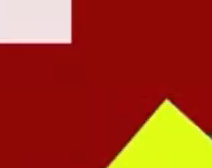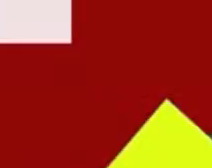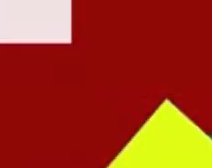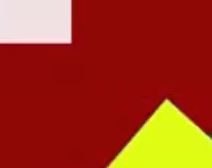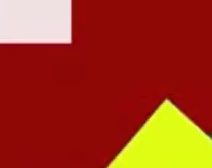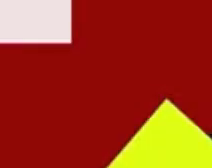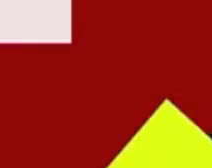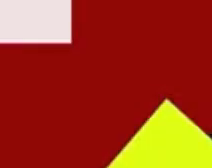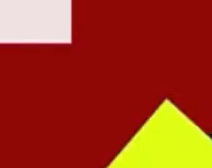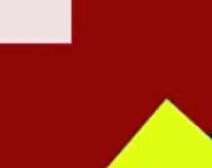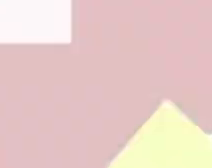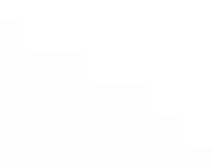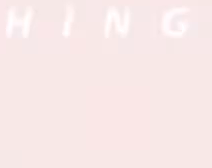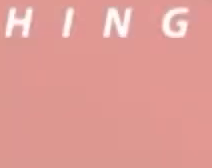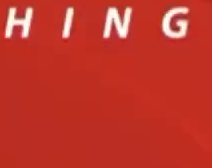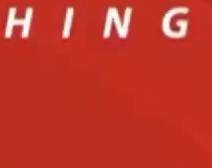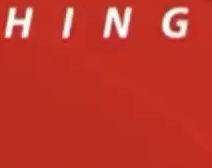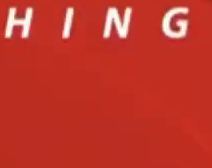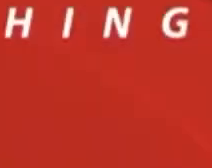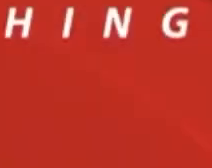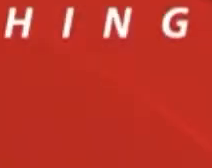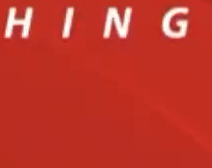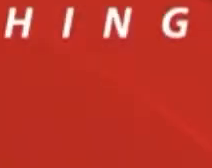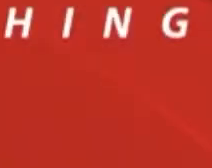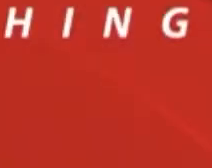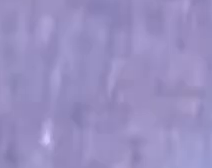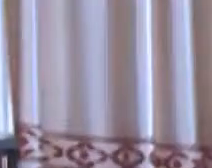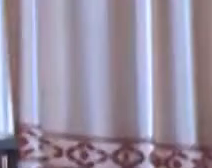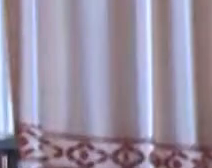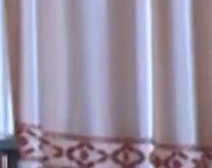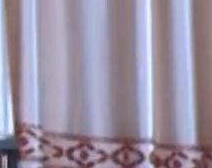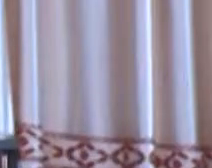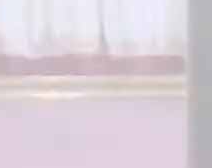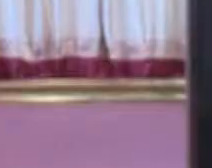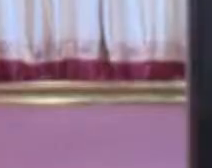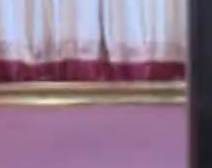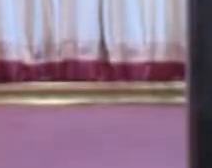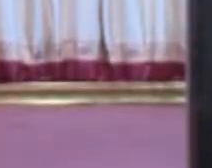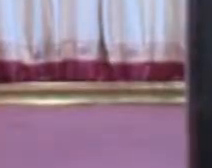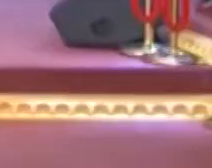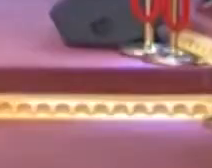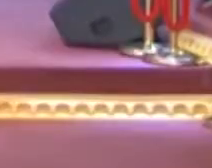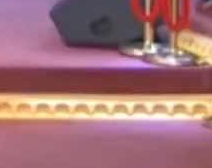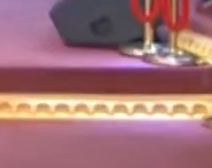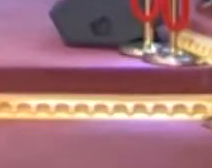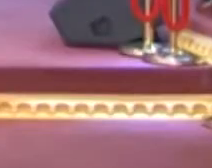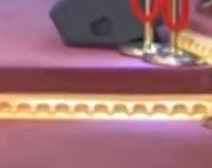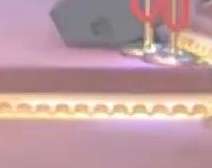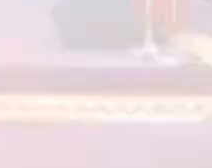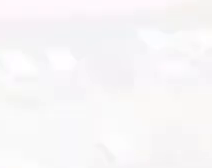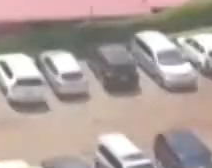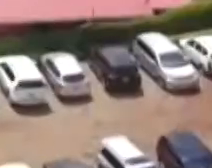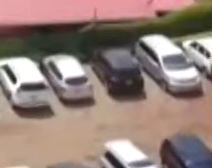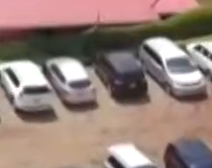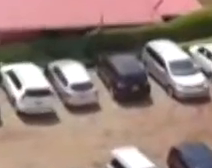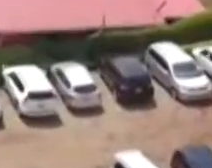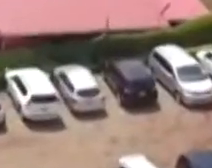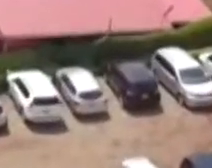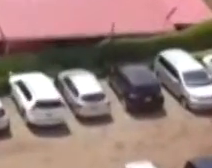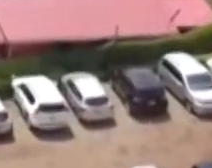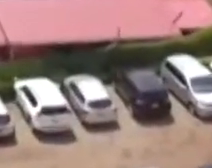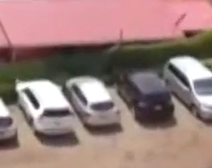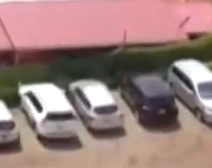Jumapili hii kwenye runinga ya KBC, ungana naye Askofu Michael Wanderi wa kanisa la Christian Foundation Fellowship